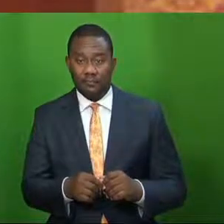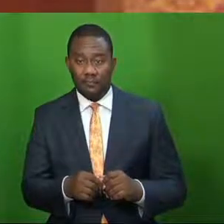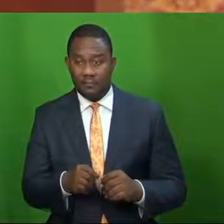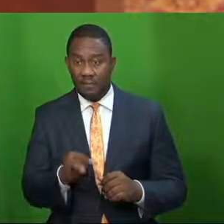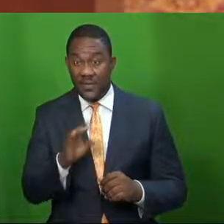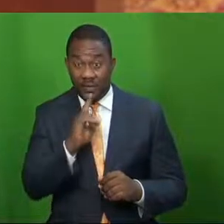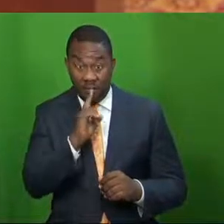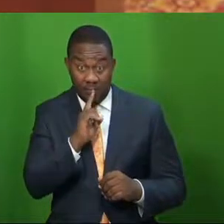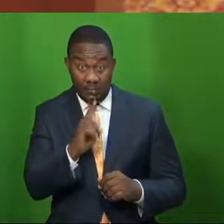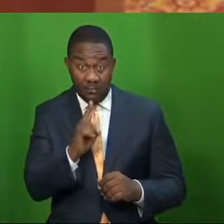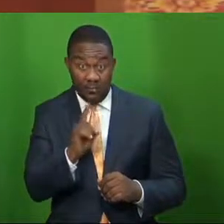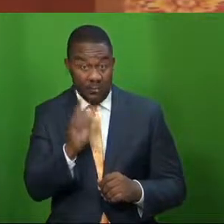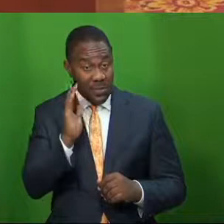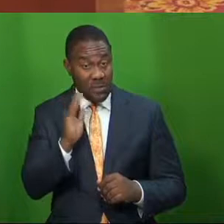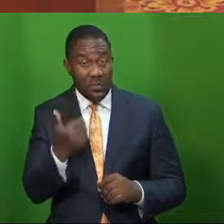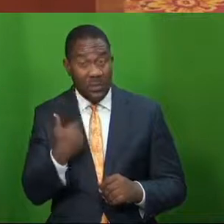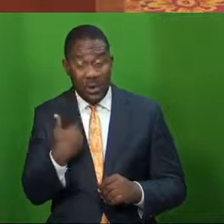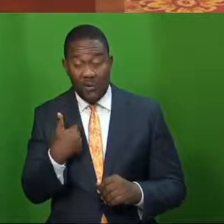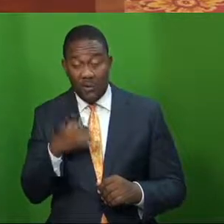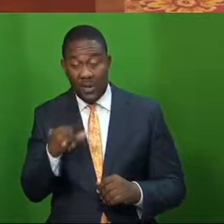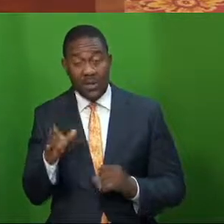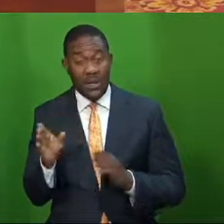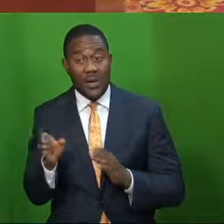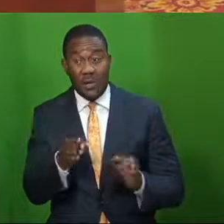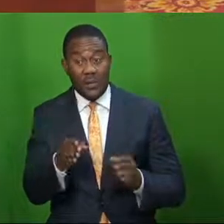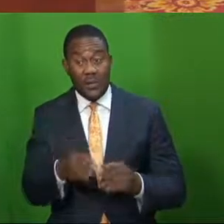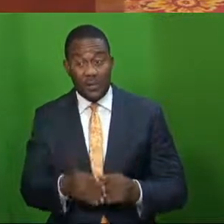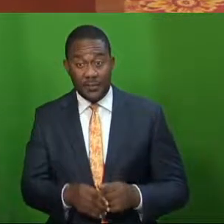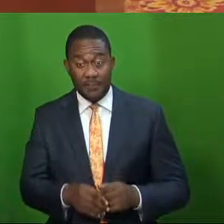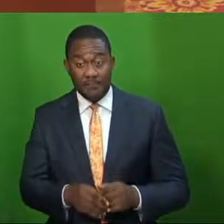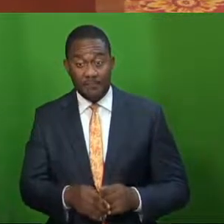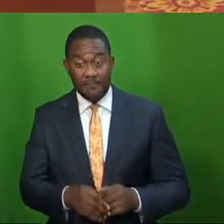case, then we shall submit ourselves to that.